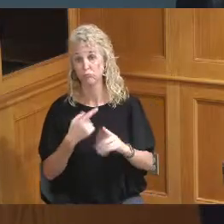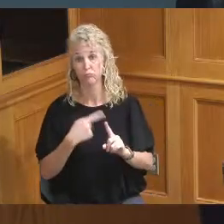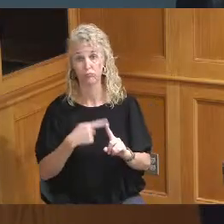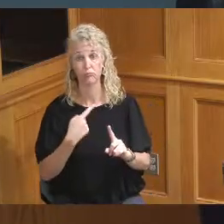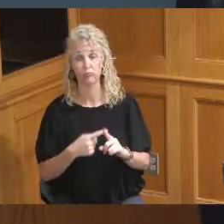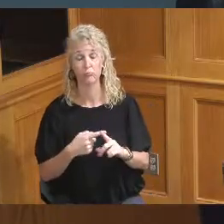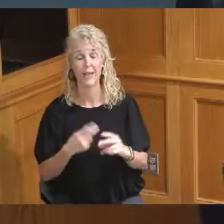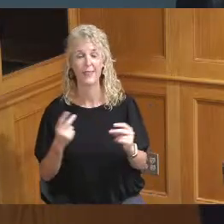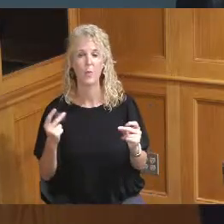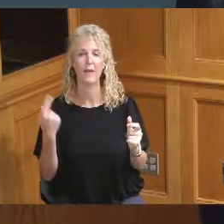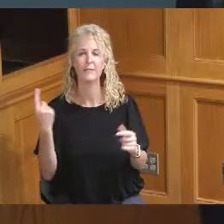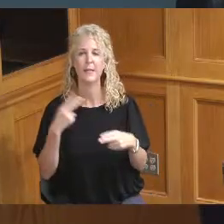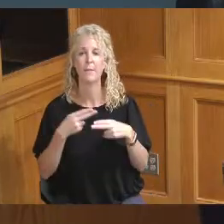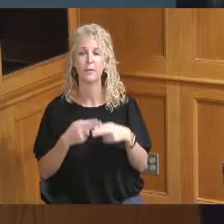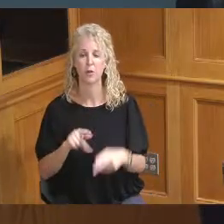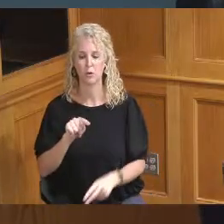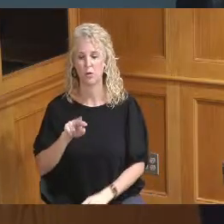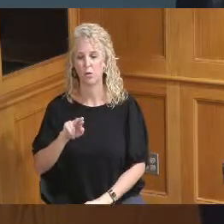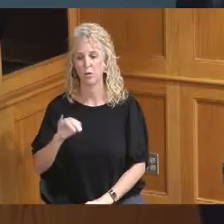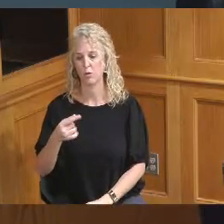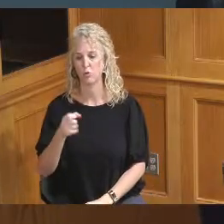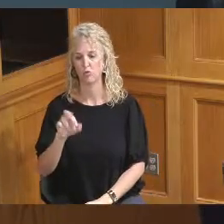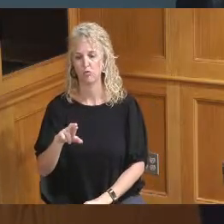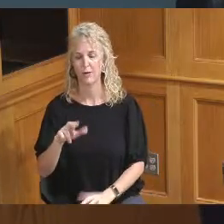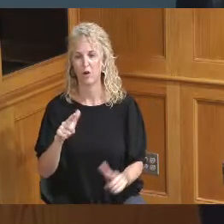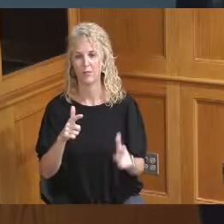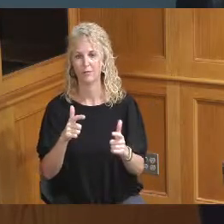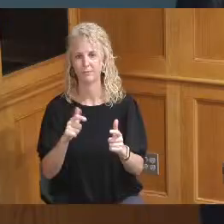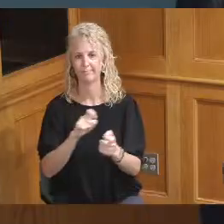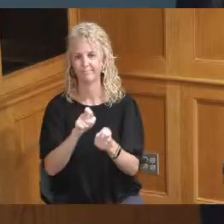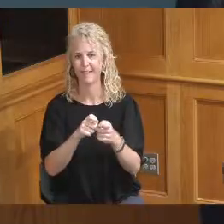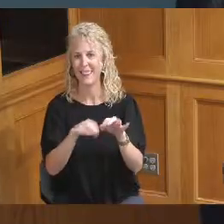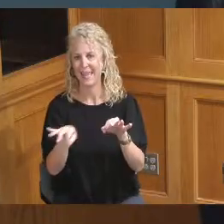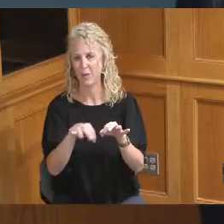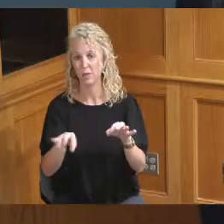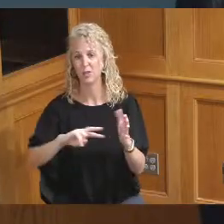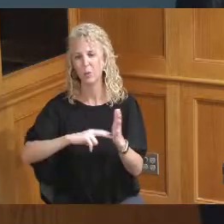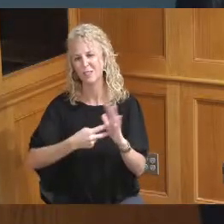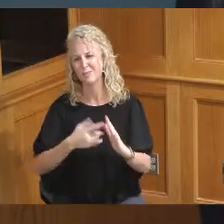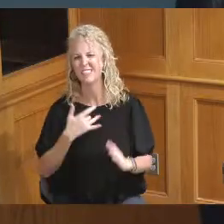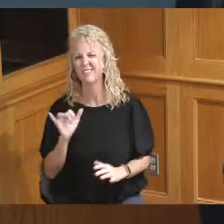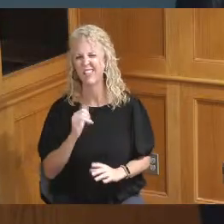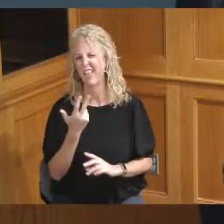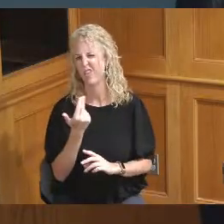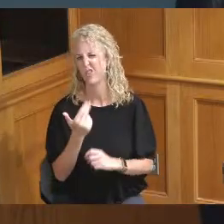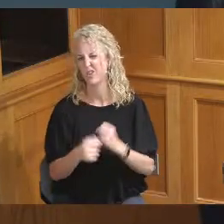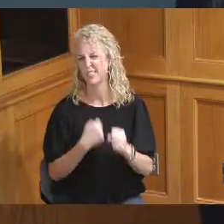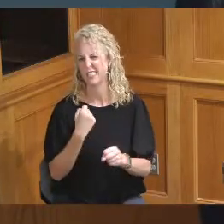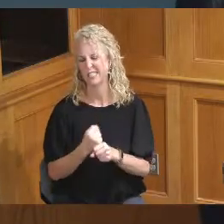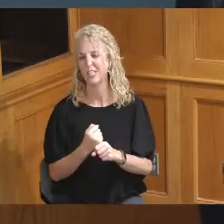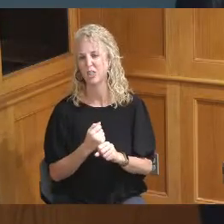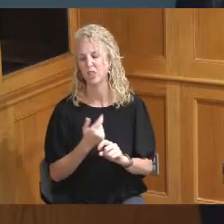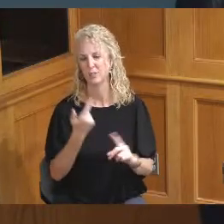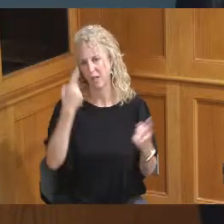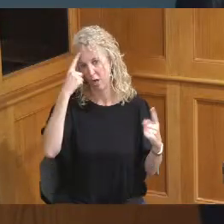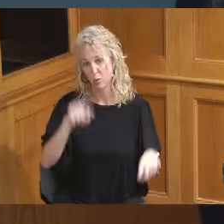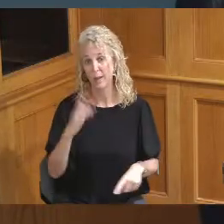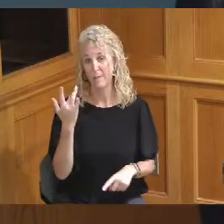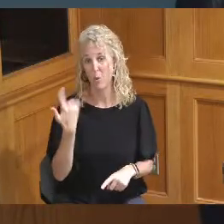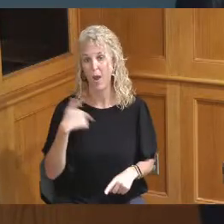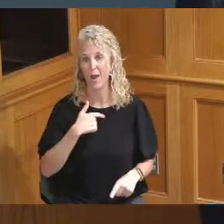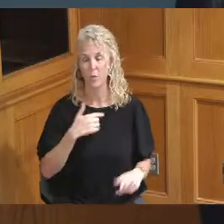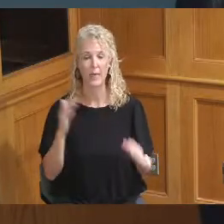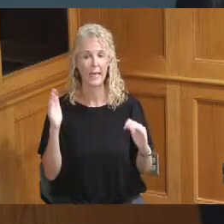this trigger language for the next 2 years. So in my mind, it's closer to a 13-year agreement because we expect that